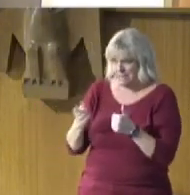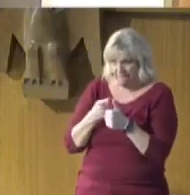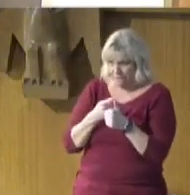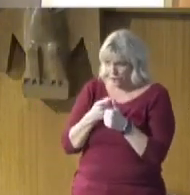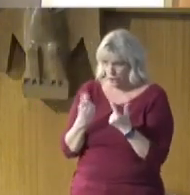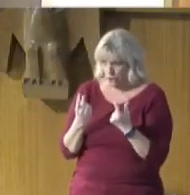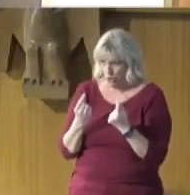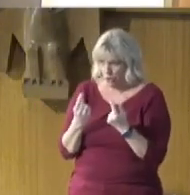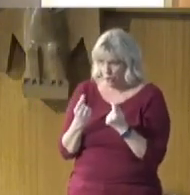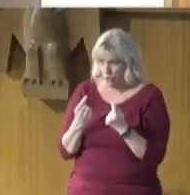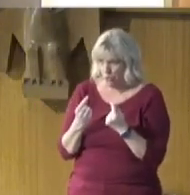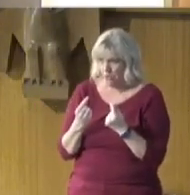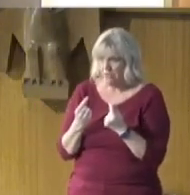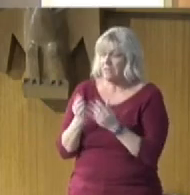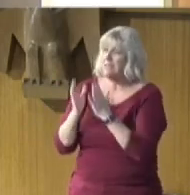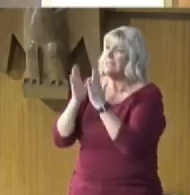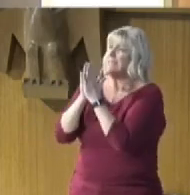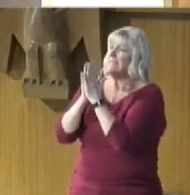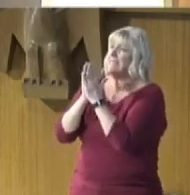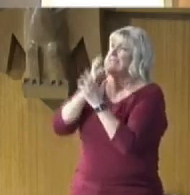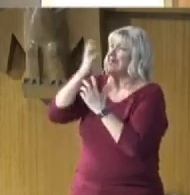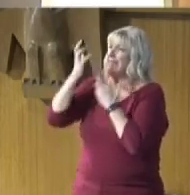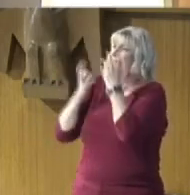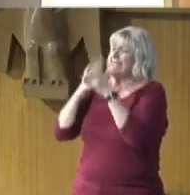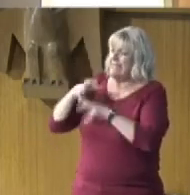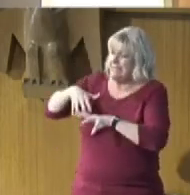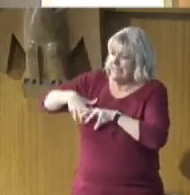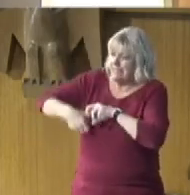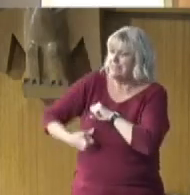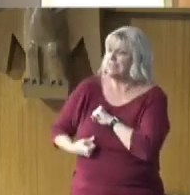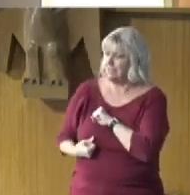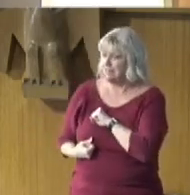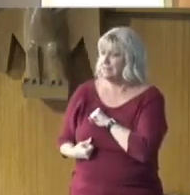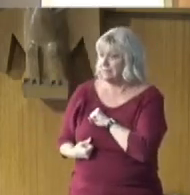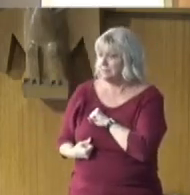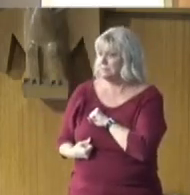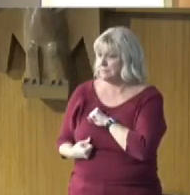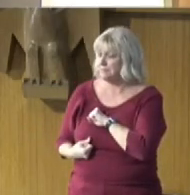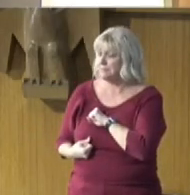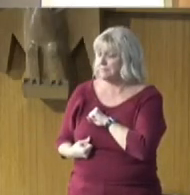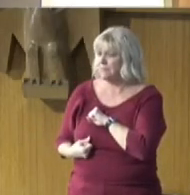to lament. As you all know,